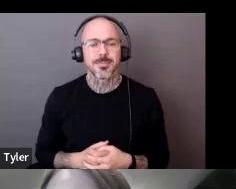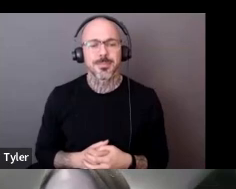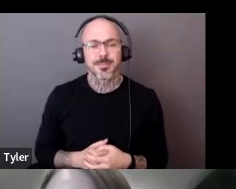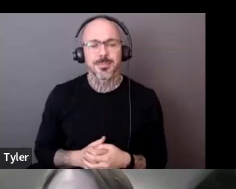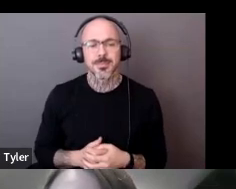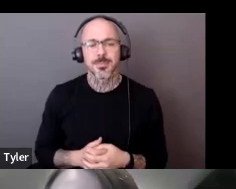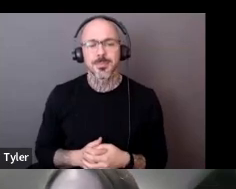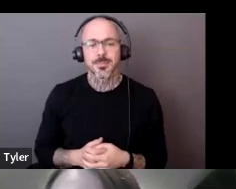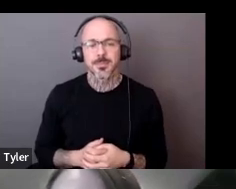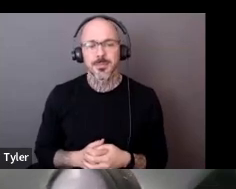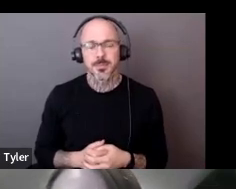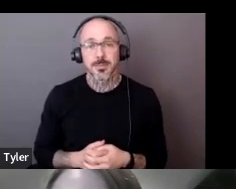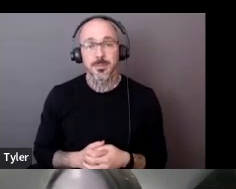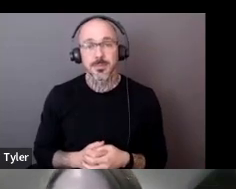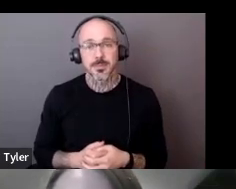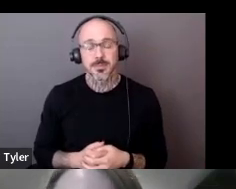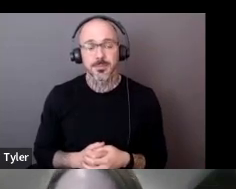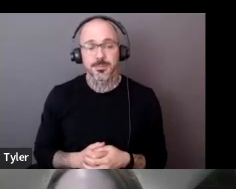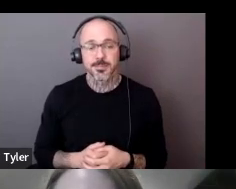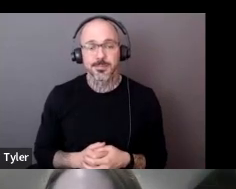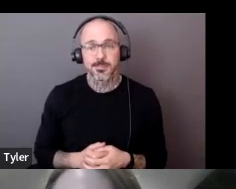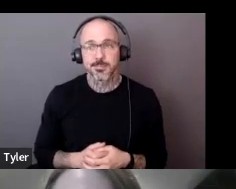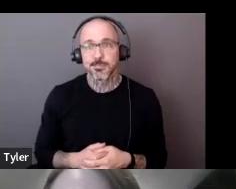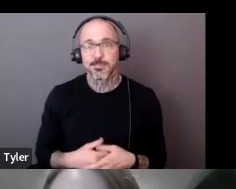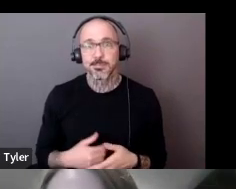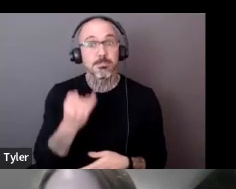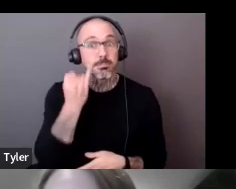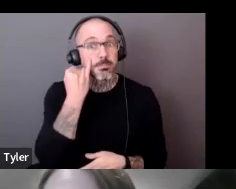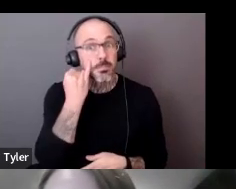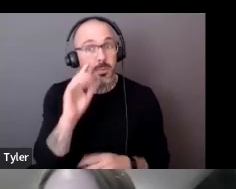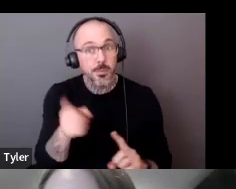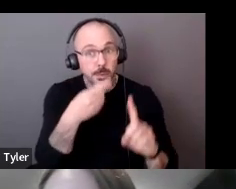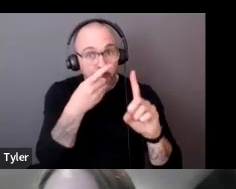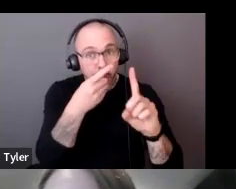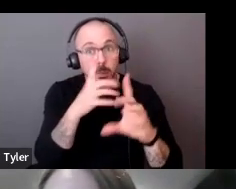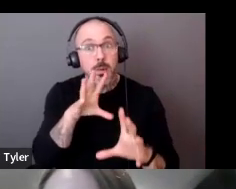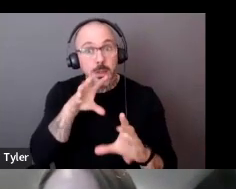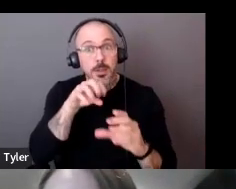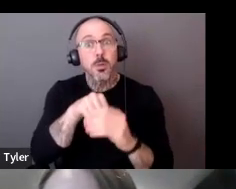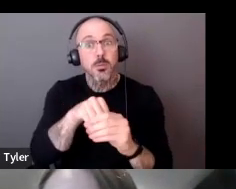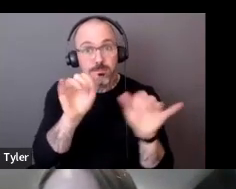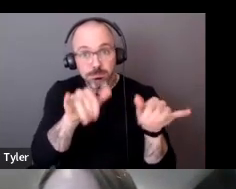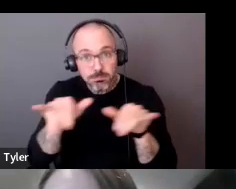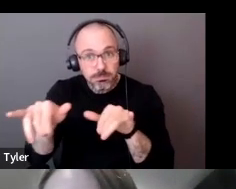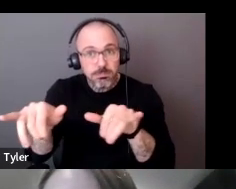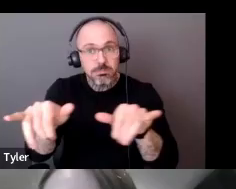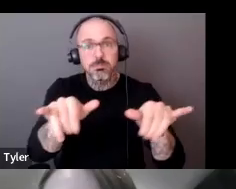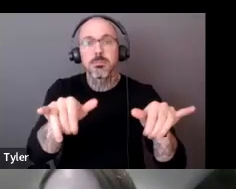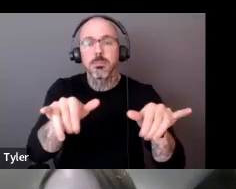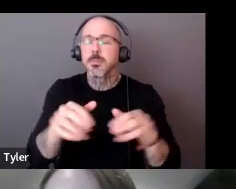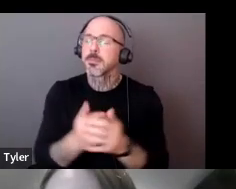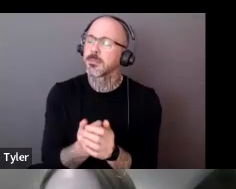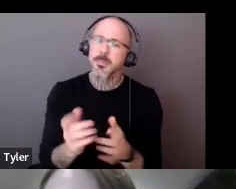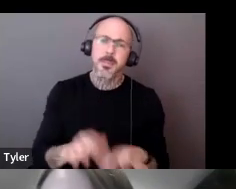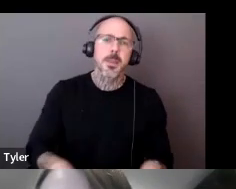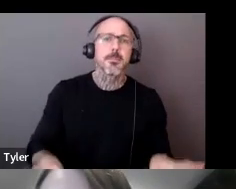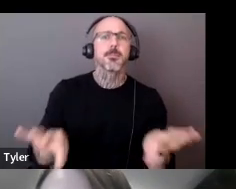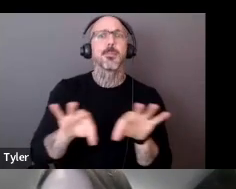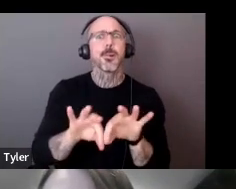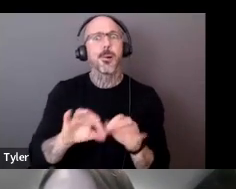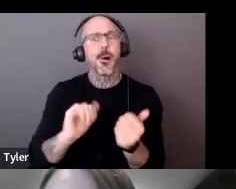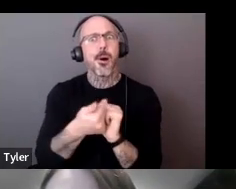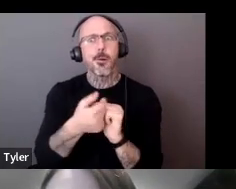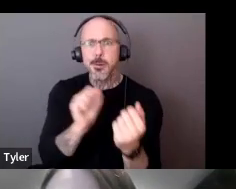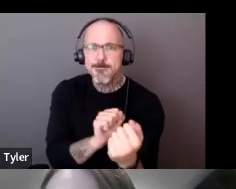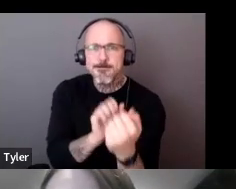really be inclusive, one needs to be expansive and open to new